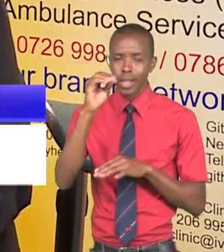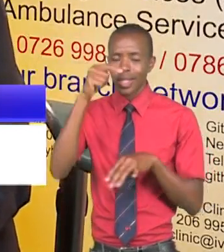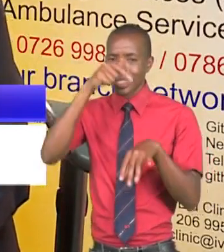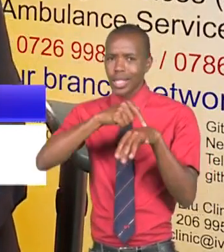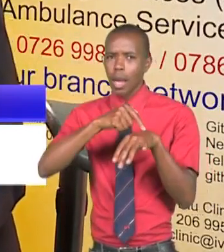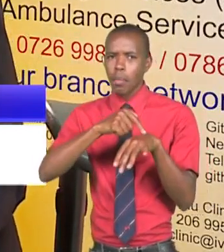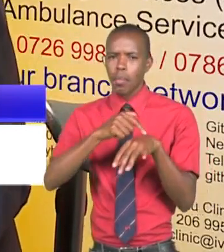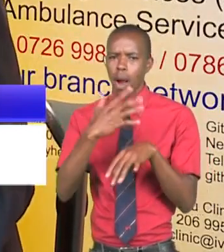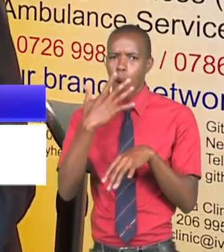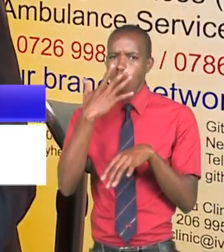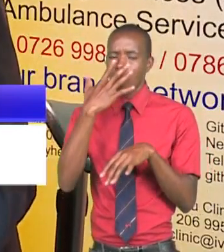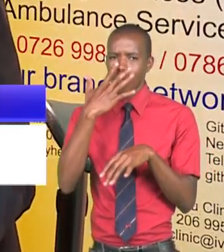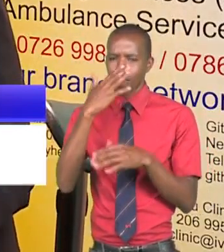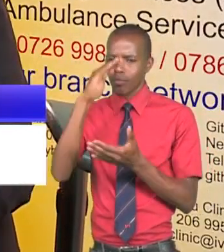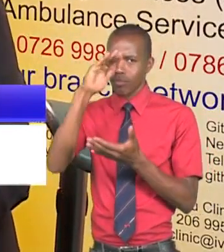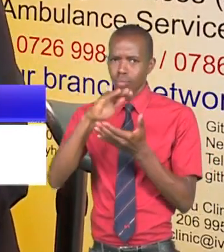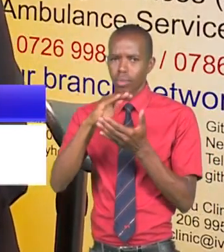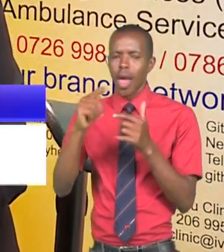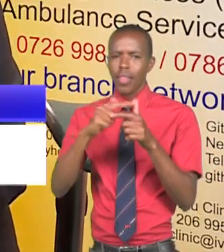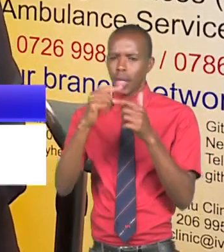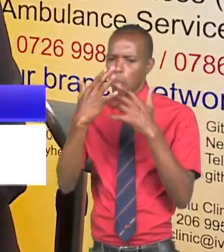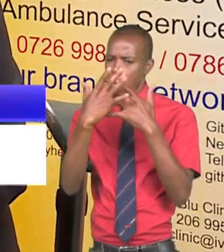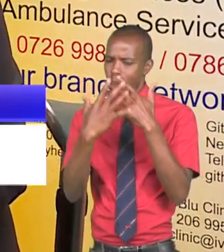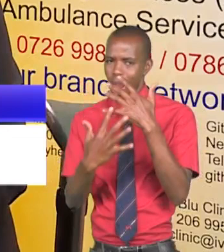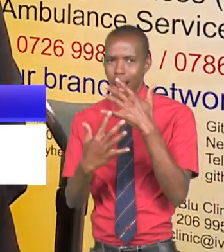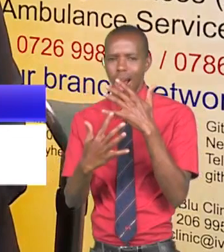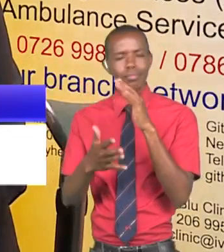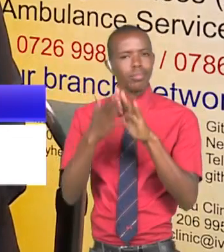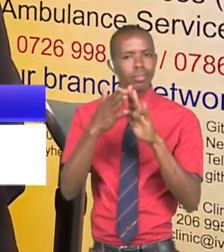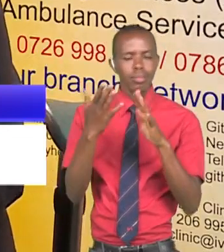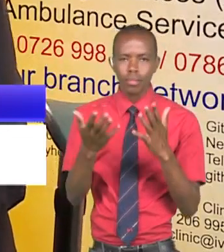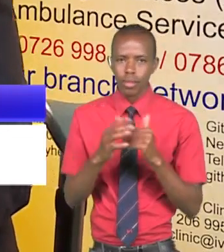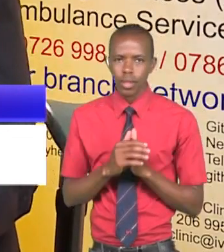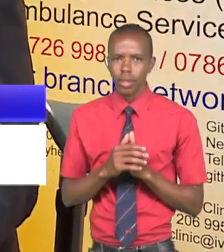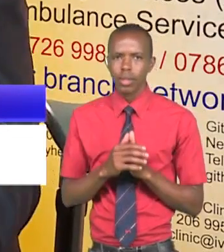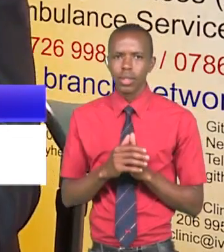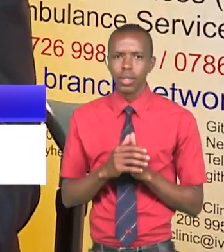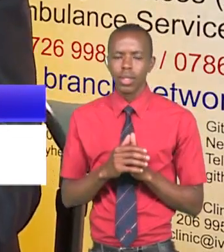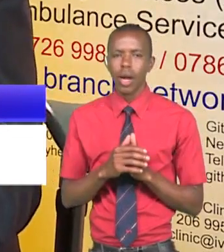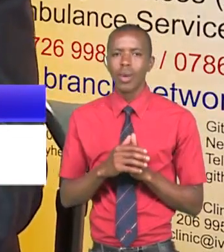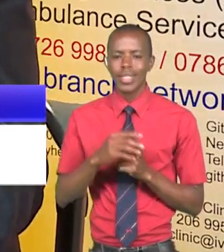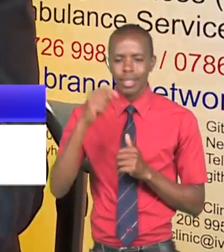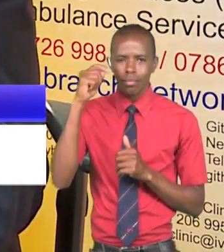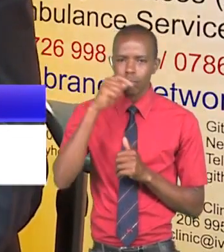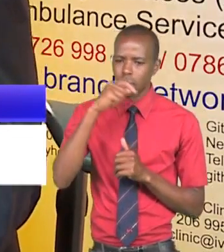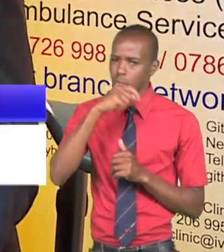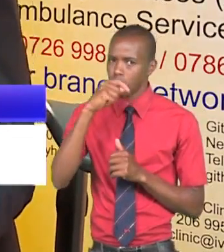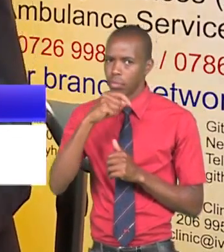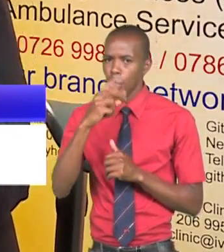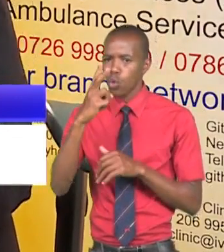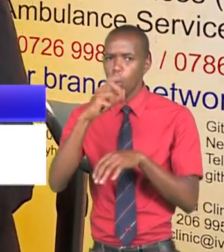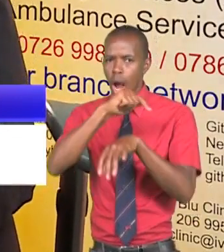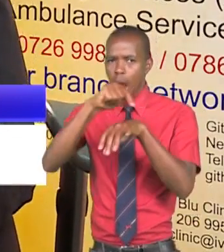platelets, you start bleeding easily. Yeah? So you bleed, you brush your teeth, and 2 hours